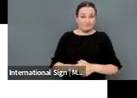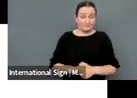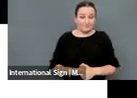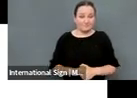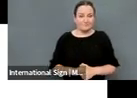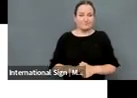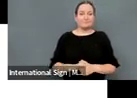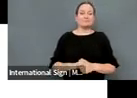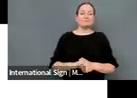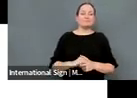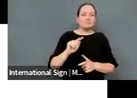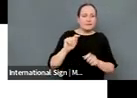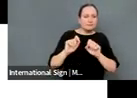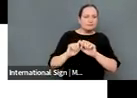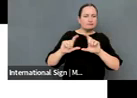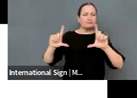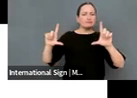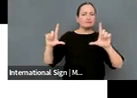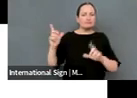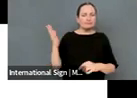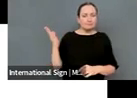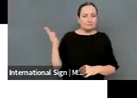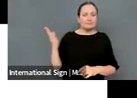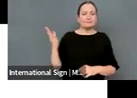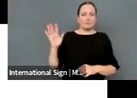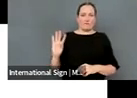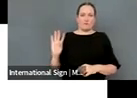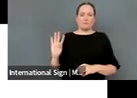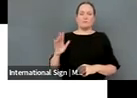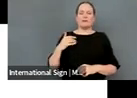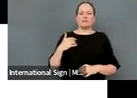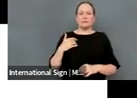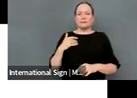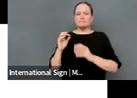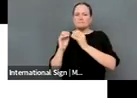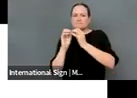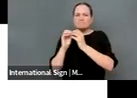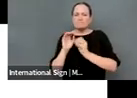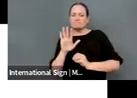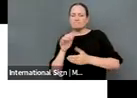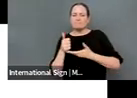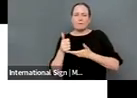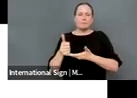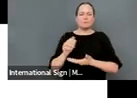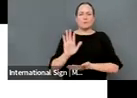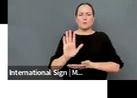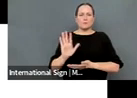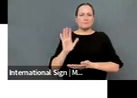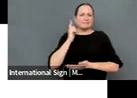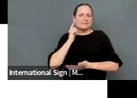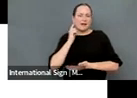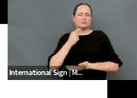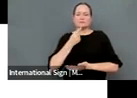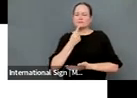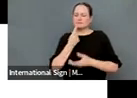pick up from slide 4. Let's work on your audio, and then we can come back to you. Is that fine? Okay. Yes. Thank